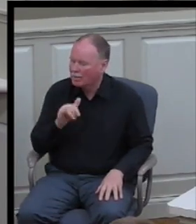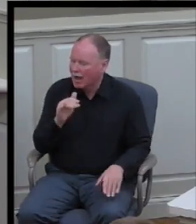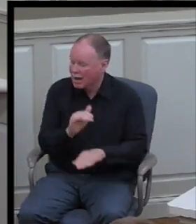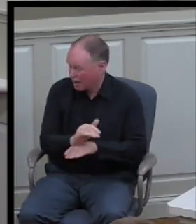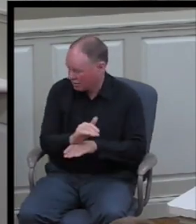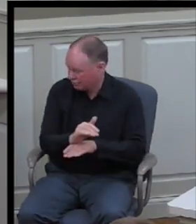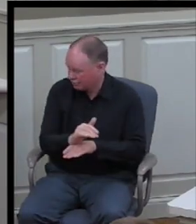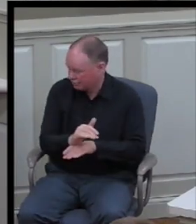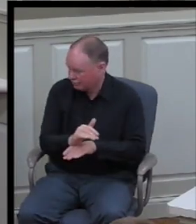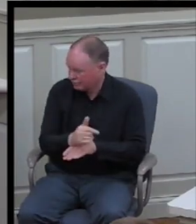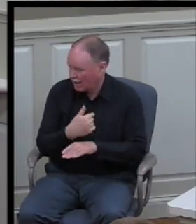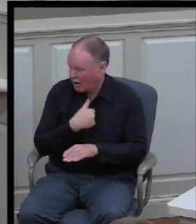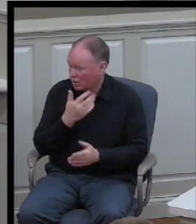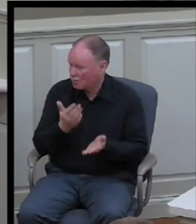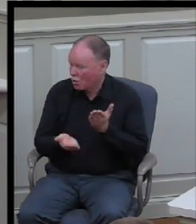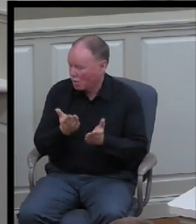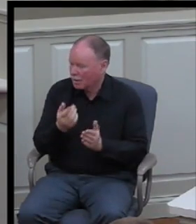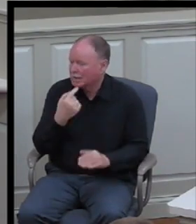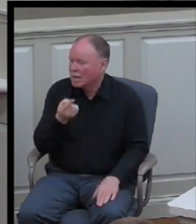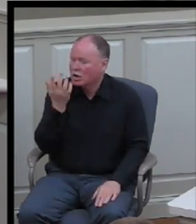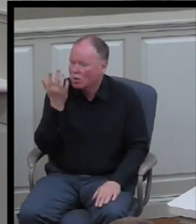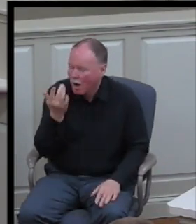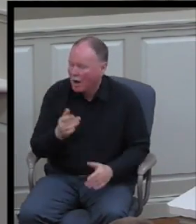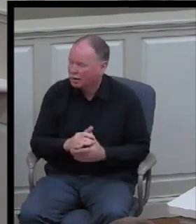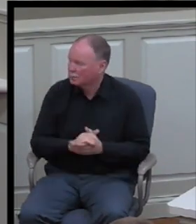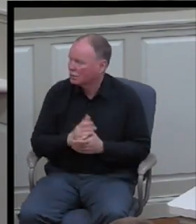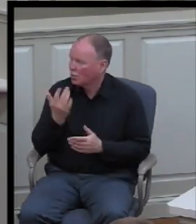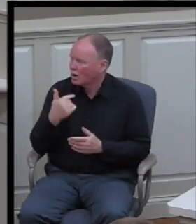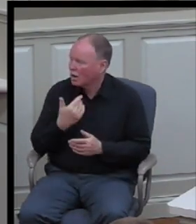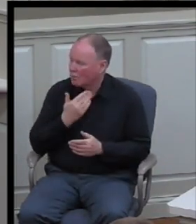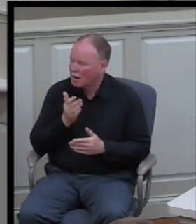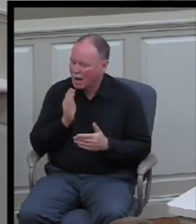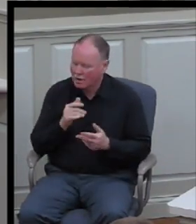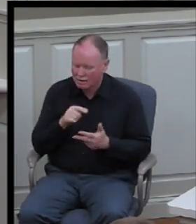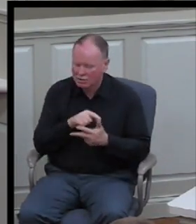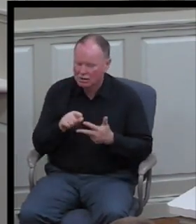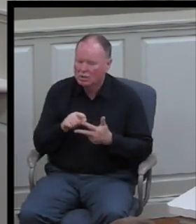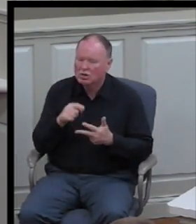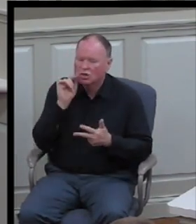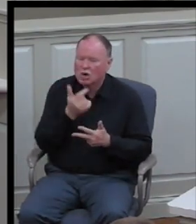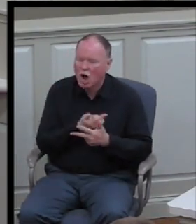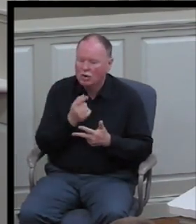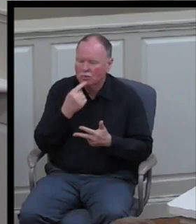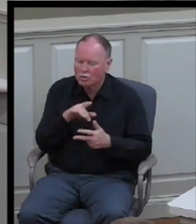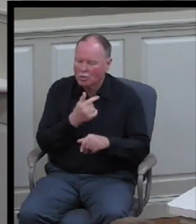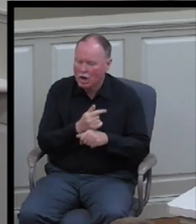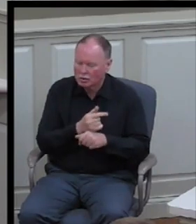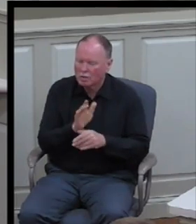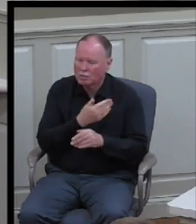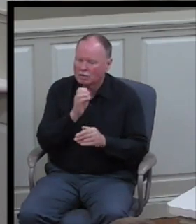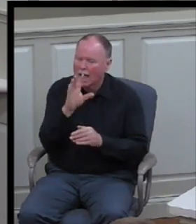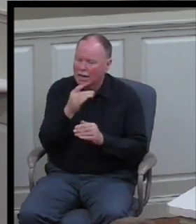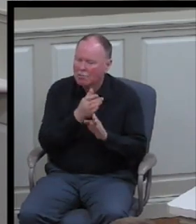evening, and I will proudly tell you why. Because my middle daughter, who graduated with a music